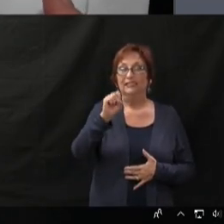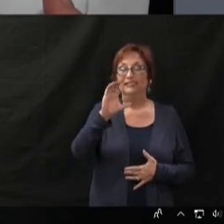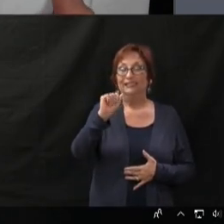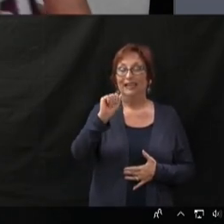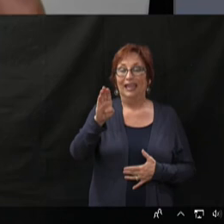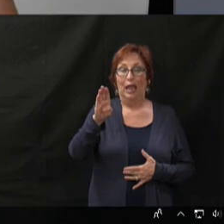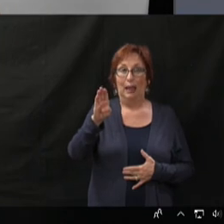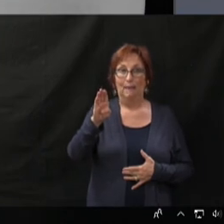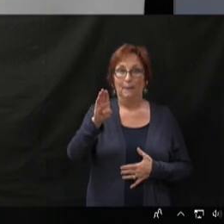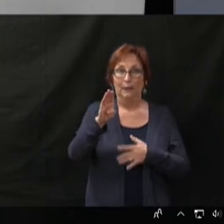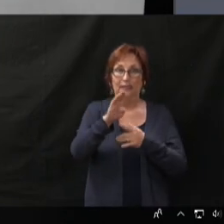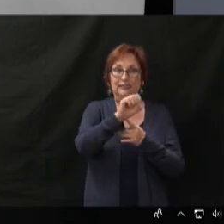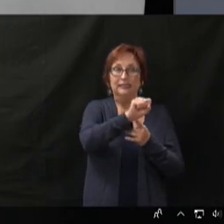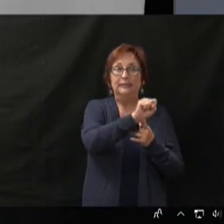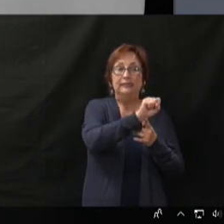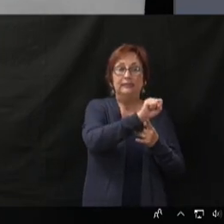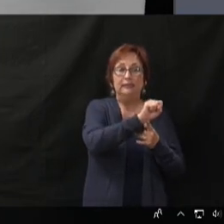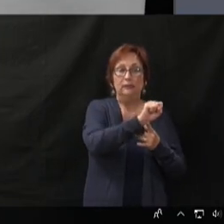S-c-ab.